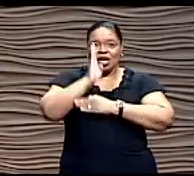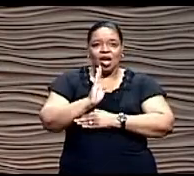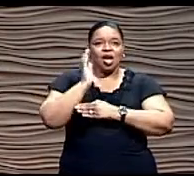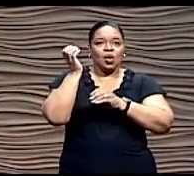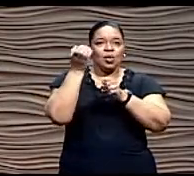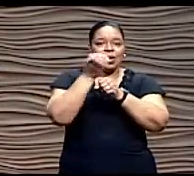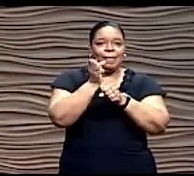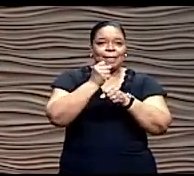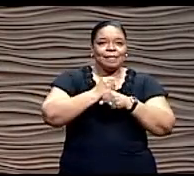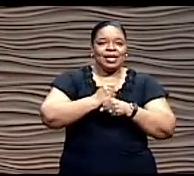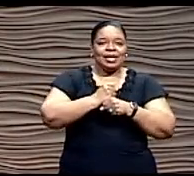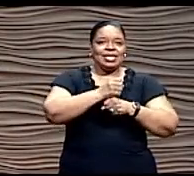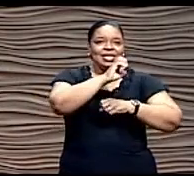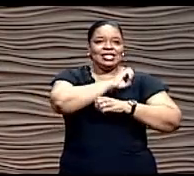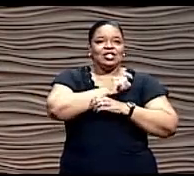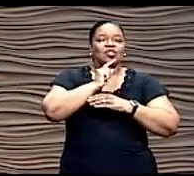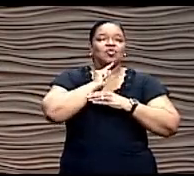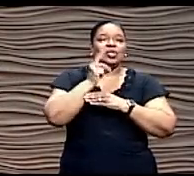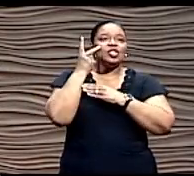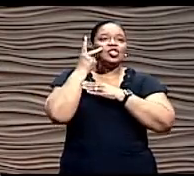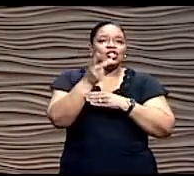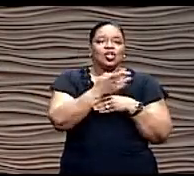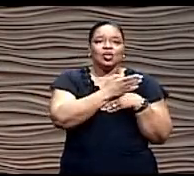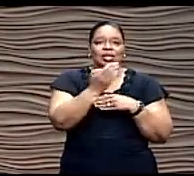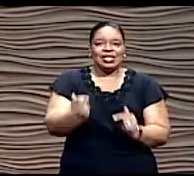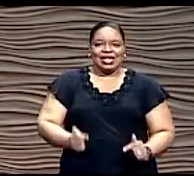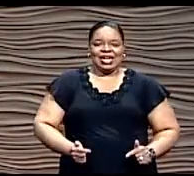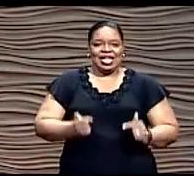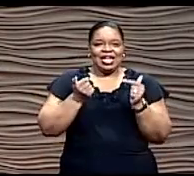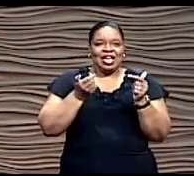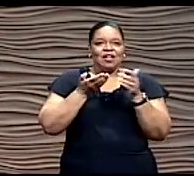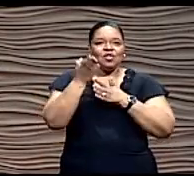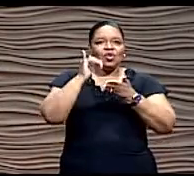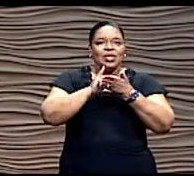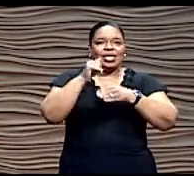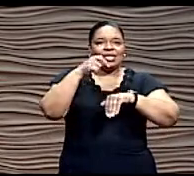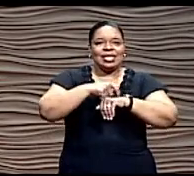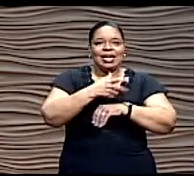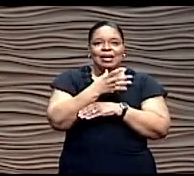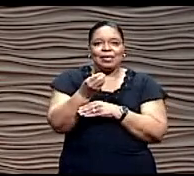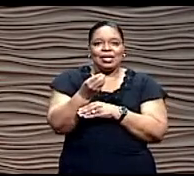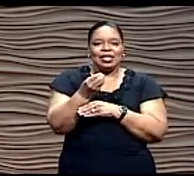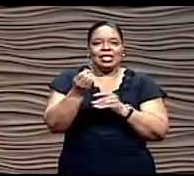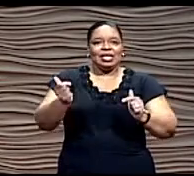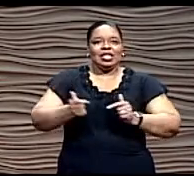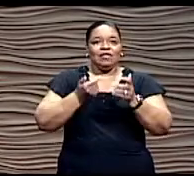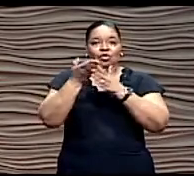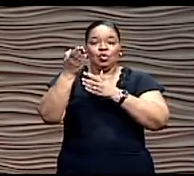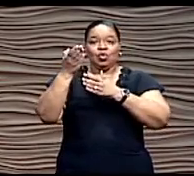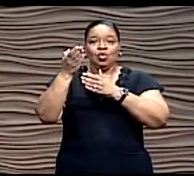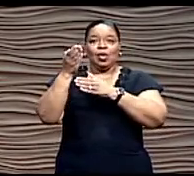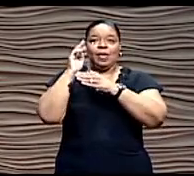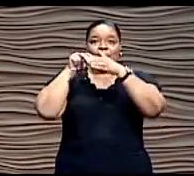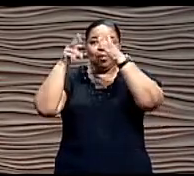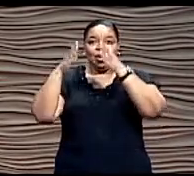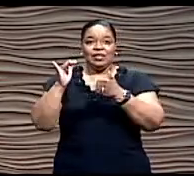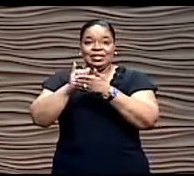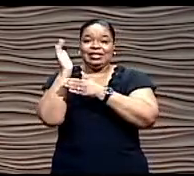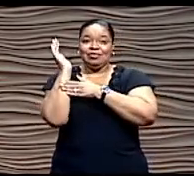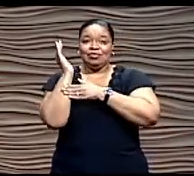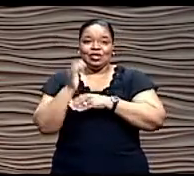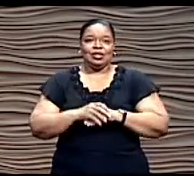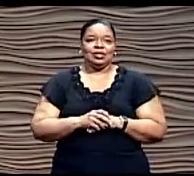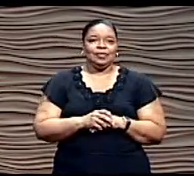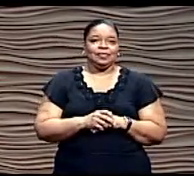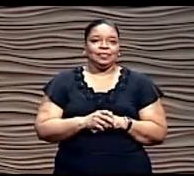on ocular demonstrations. He would live out many times the prophecies in which he would have to preach. In